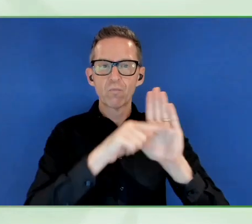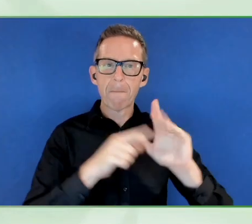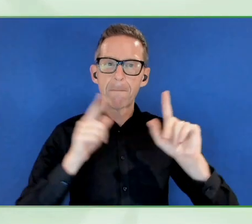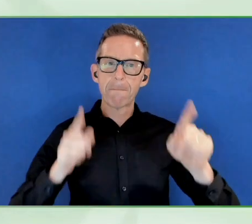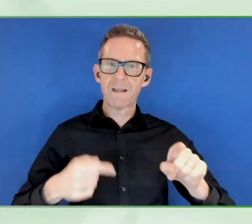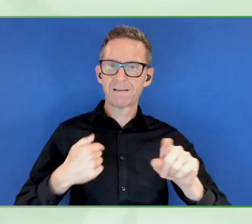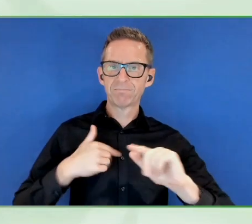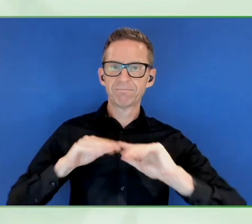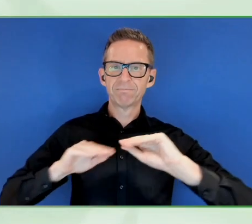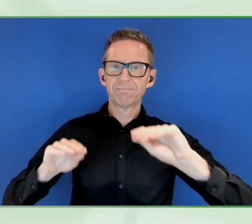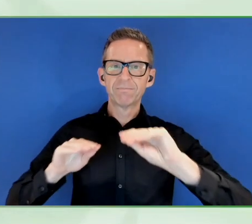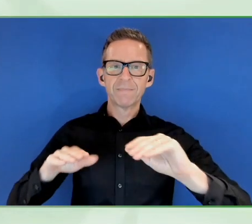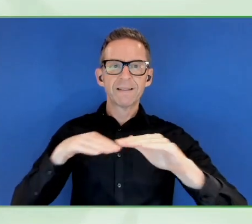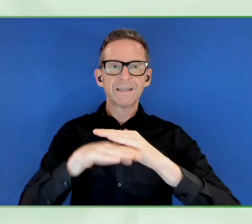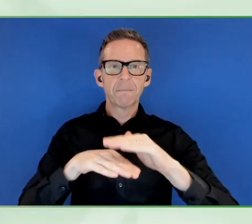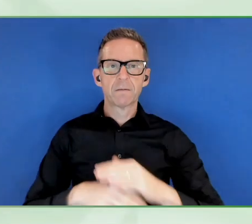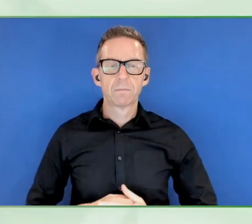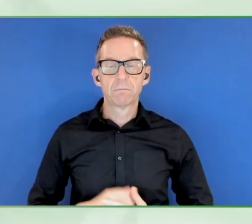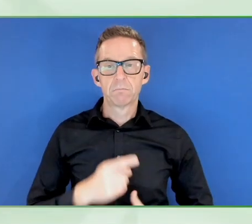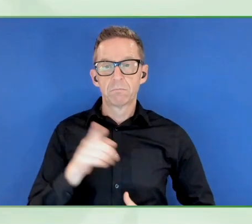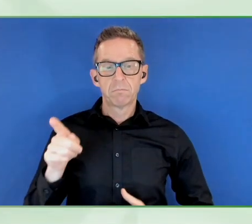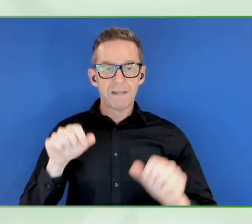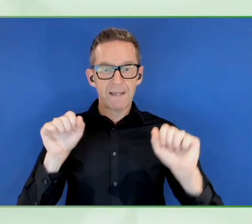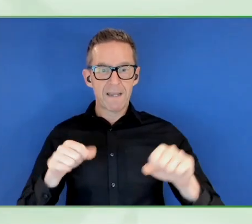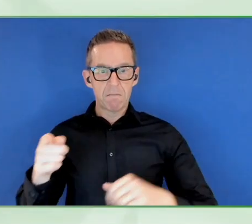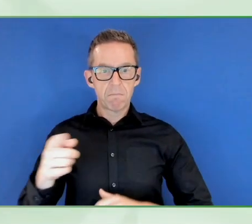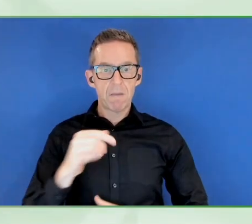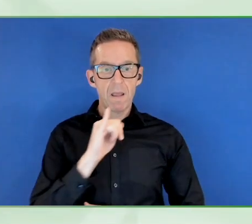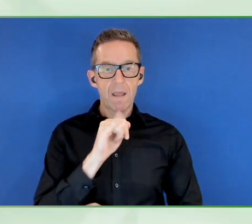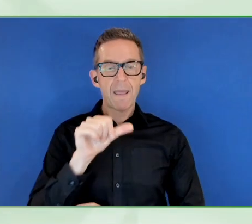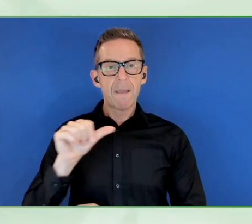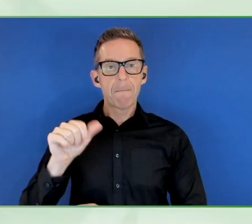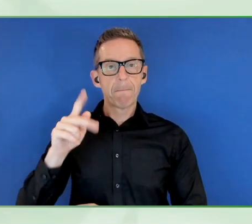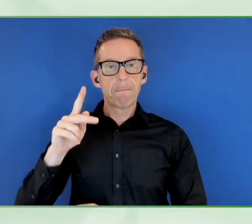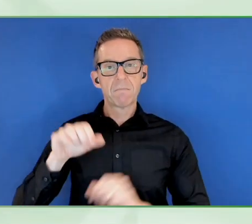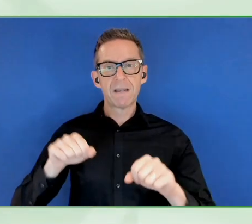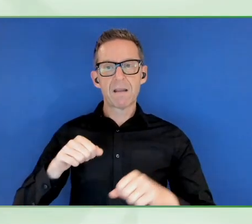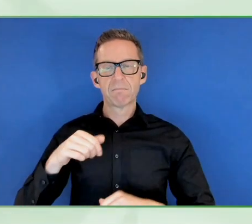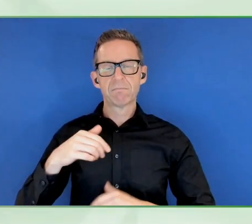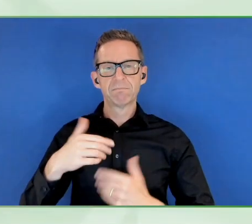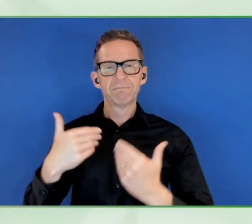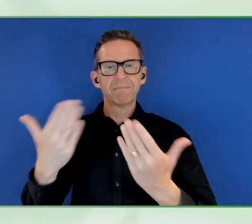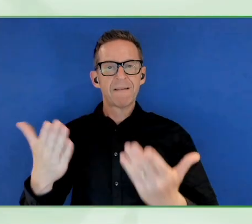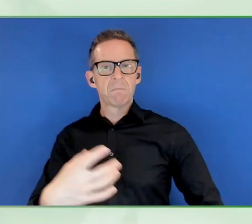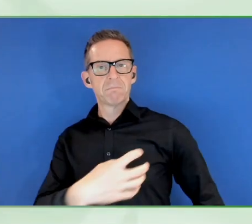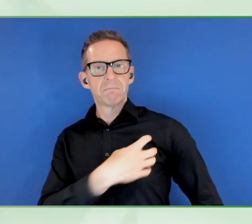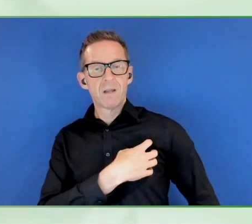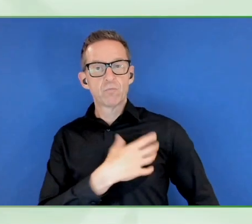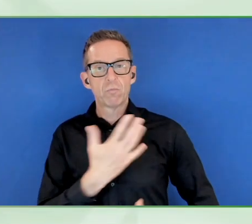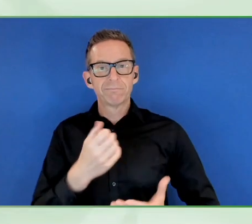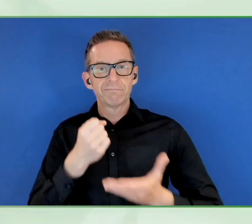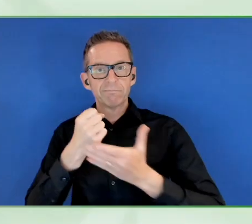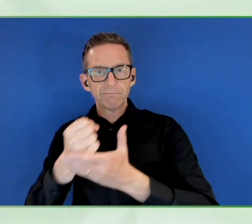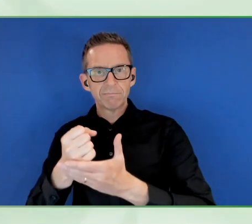offer some kind of support, some kind of certifications or badges, or make it easier for universities to get